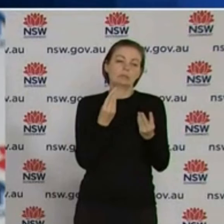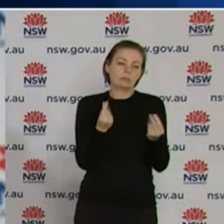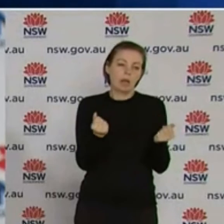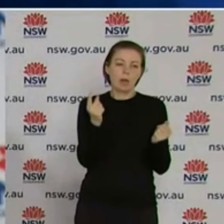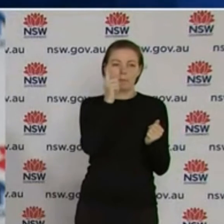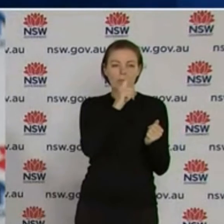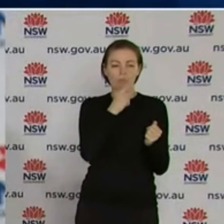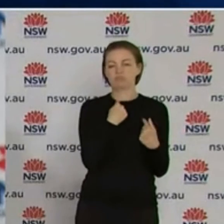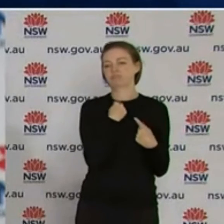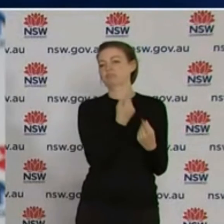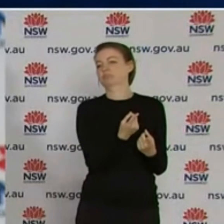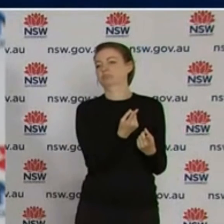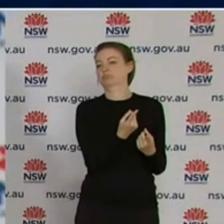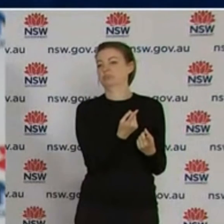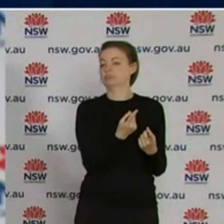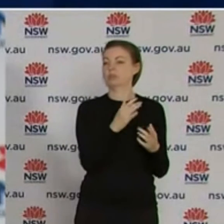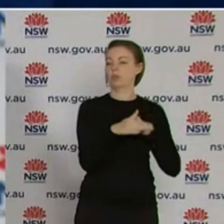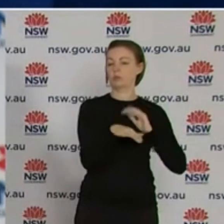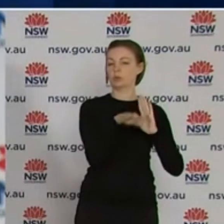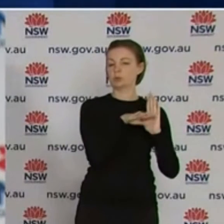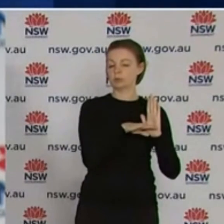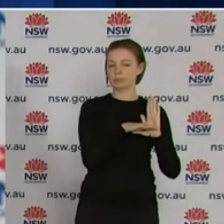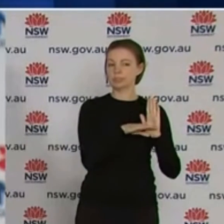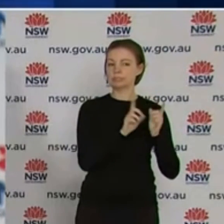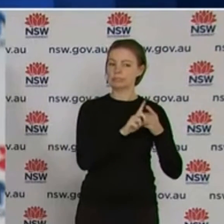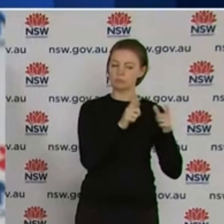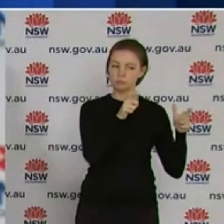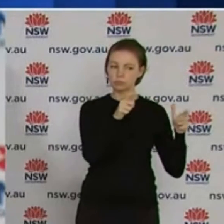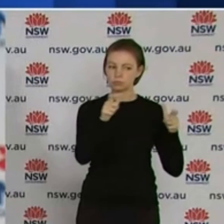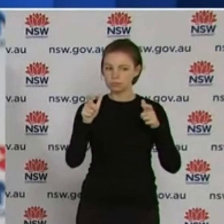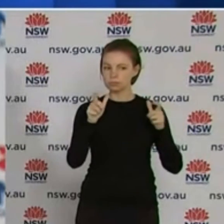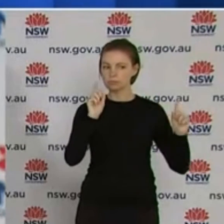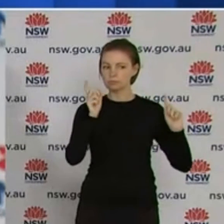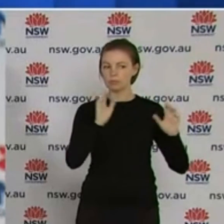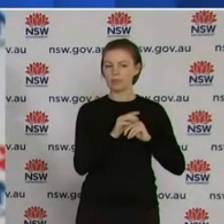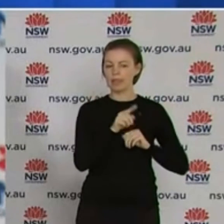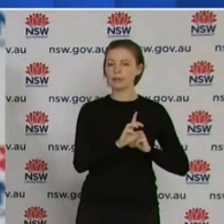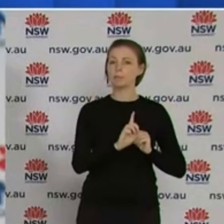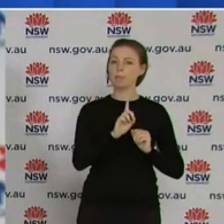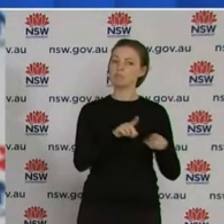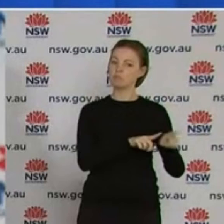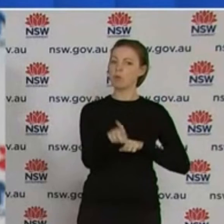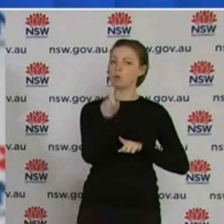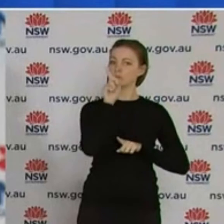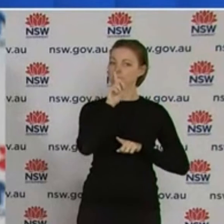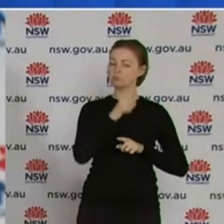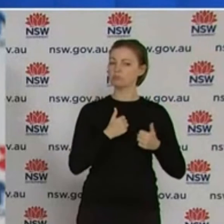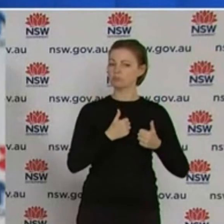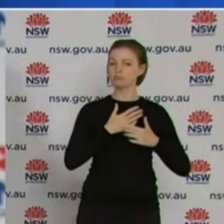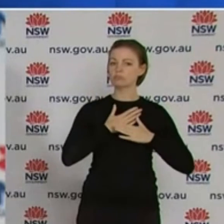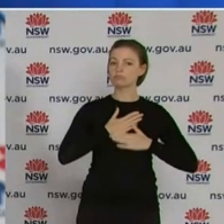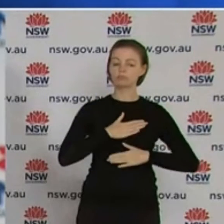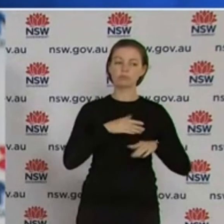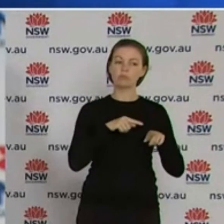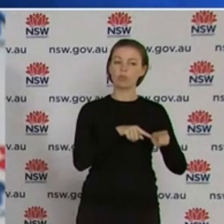choose to flagrantly disregard the rules, and that's always a concern. But the best advice I've received in recent times